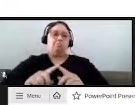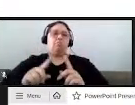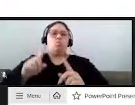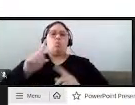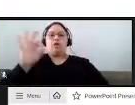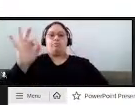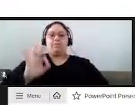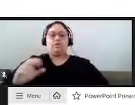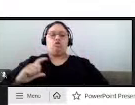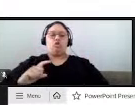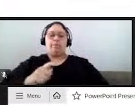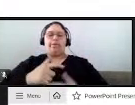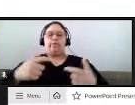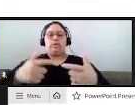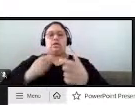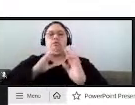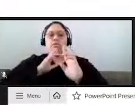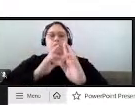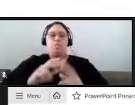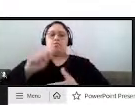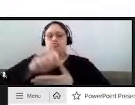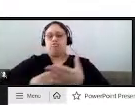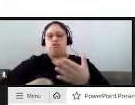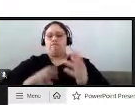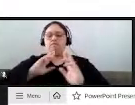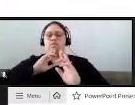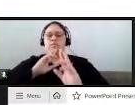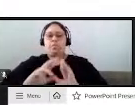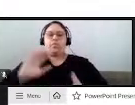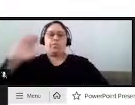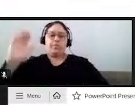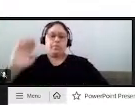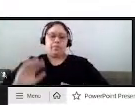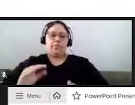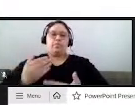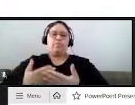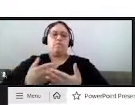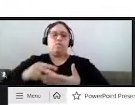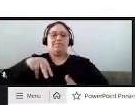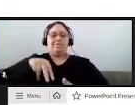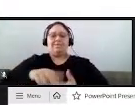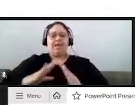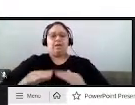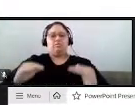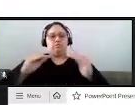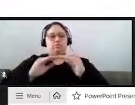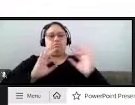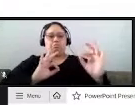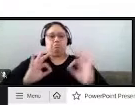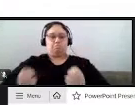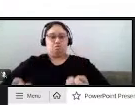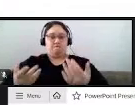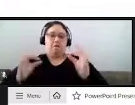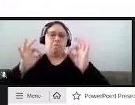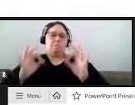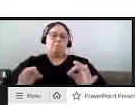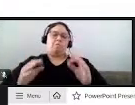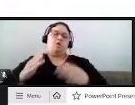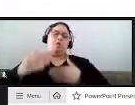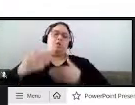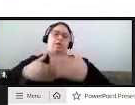of the committee reports were, in fact, the draft reports were in fact produced in terms of the standards as specified in the standard operating